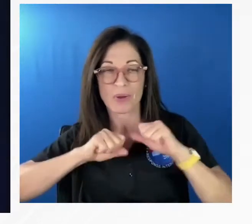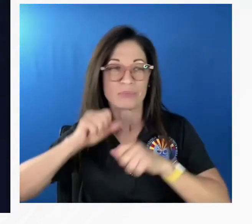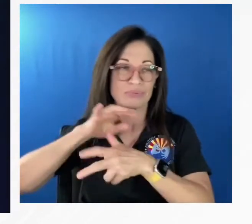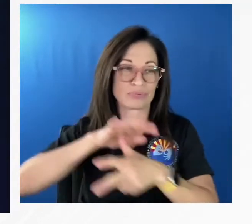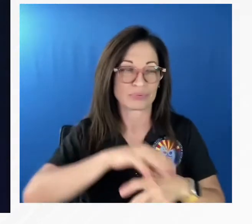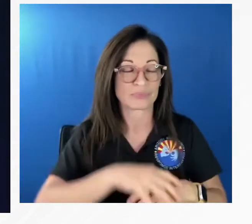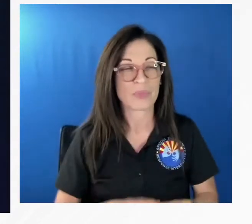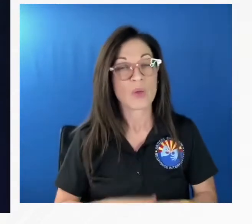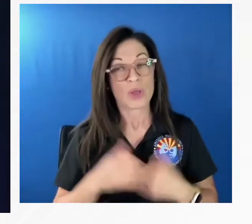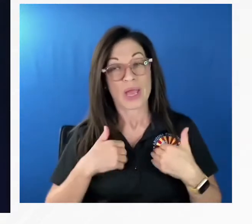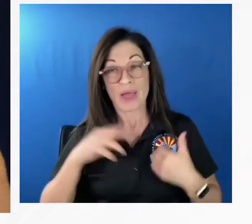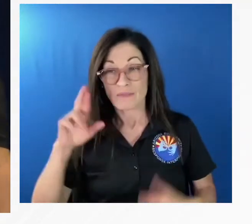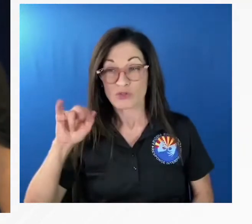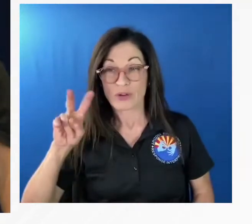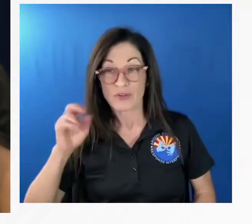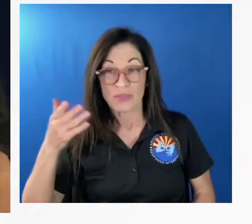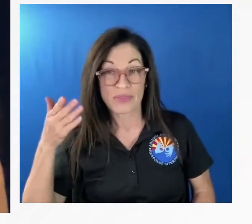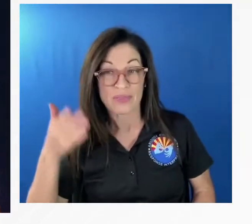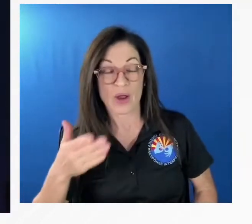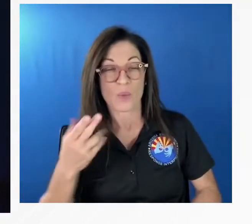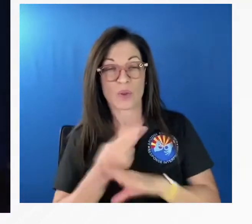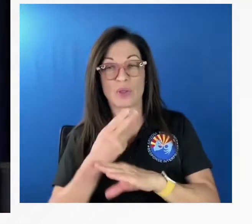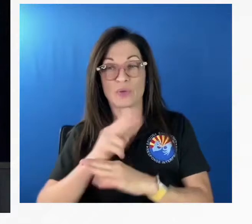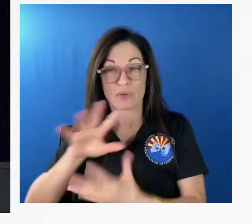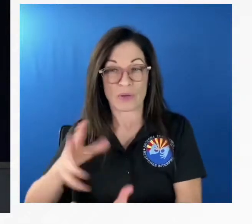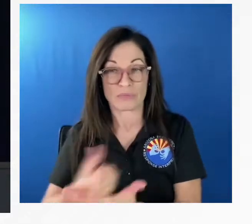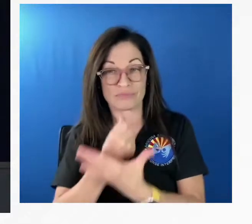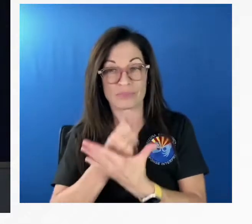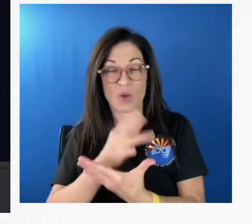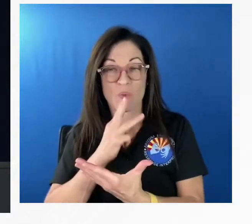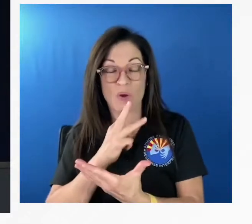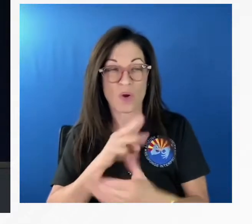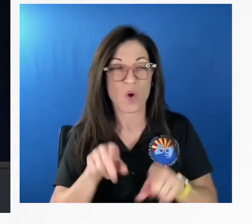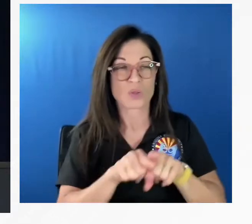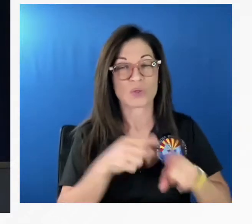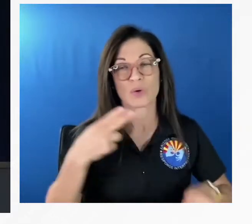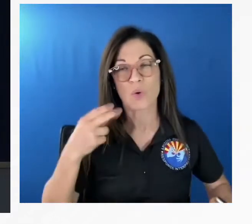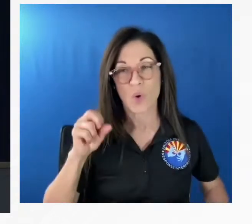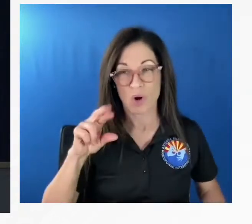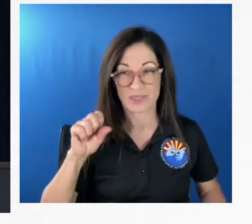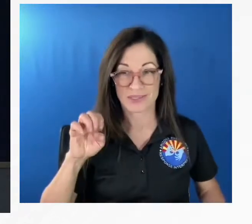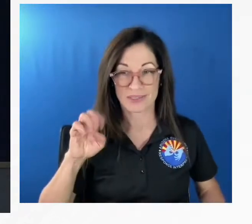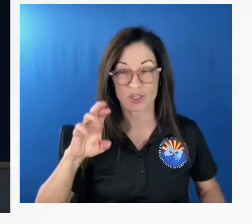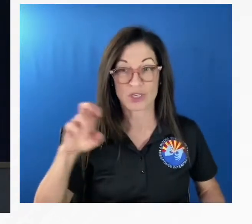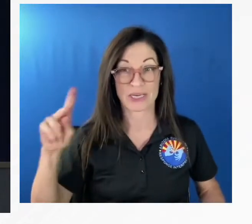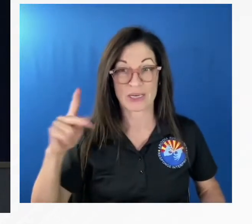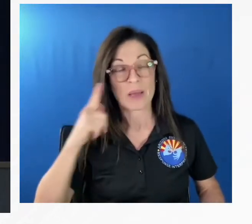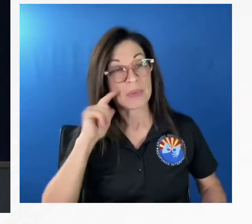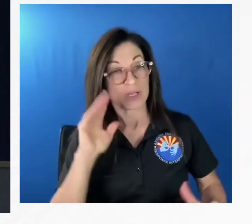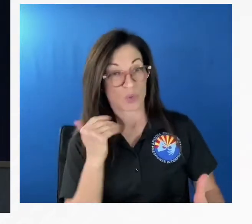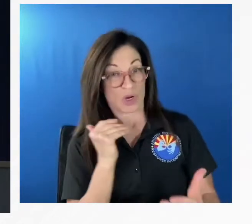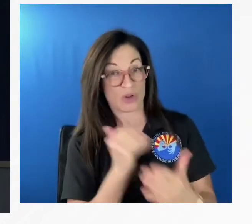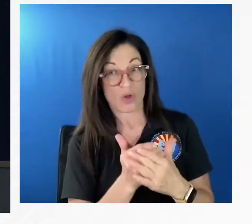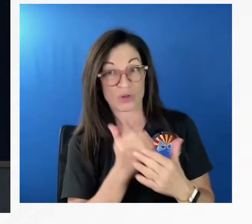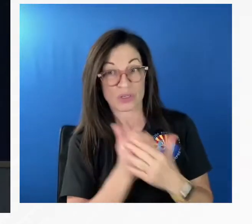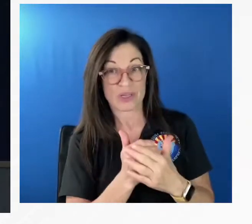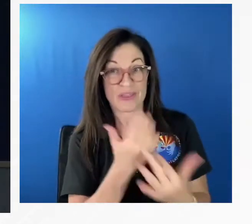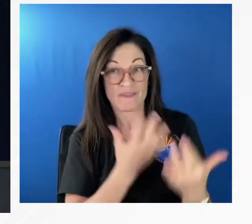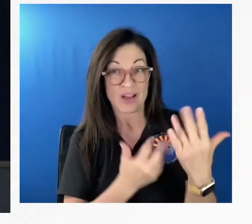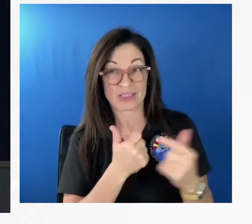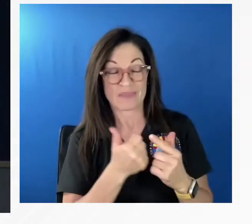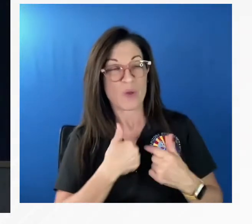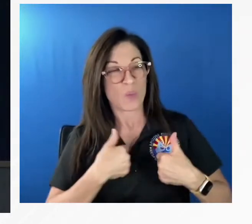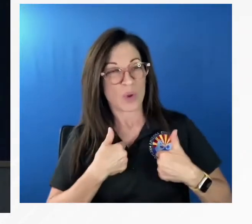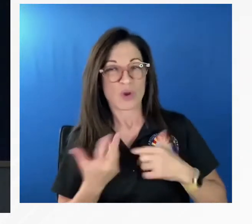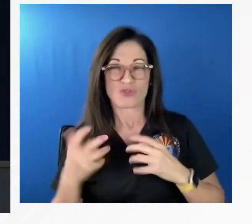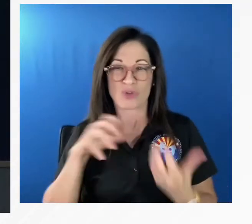River there, and you also have that Horse Creek drainage where we're pulling water. But being so close to the fire, we had days where we were dropping 200,000